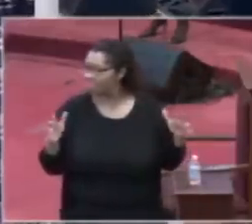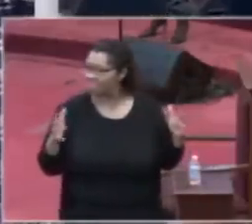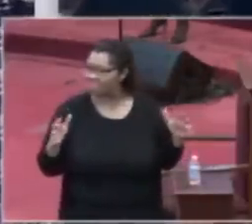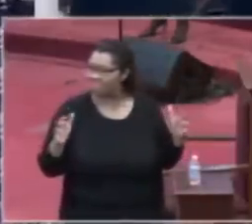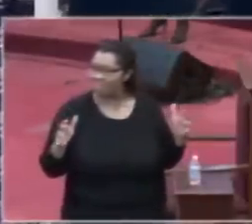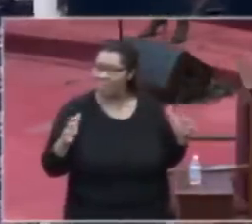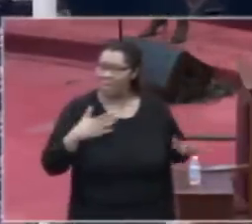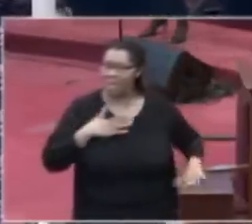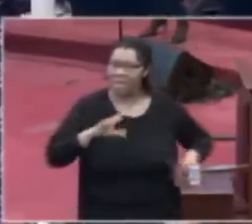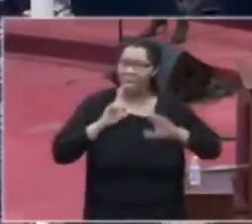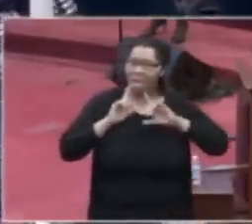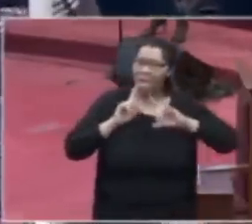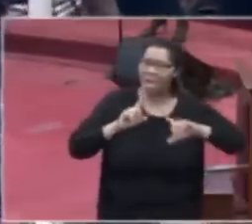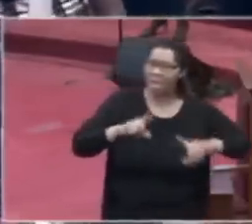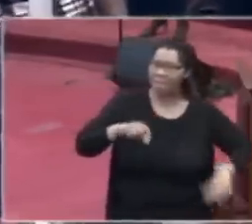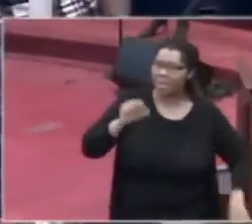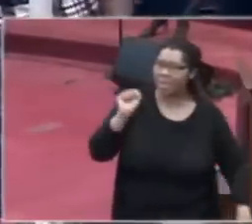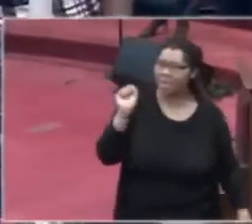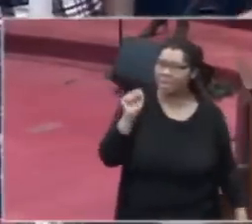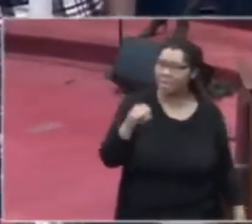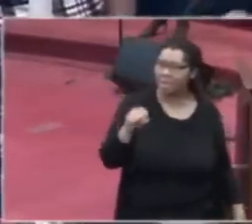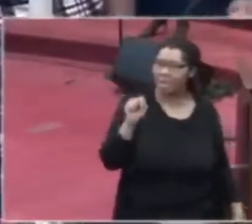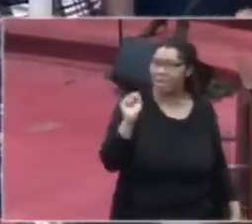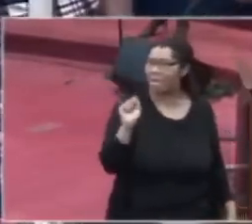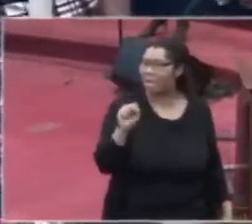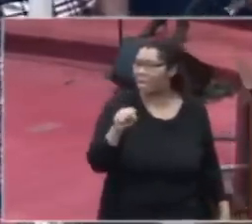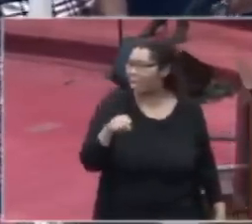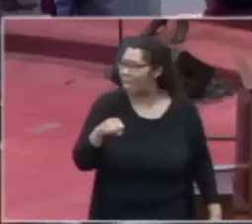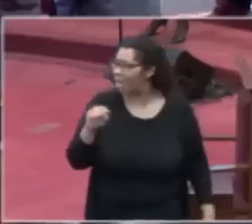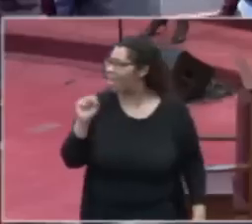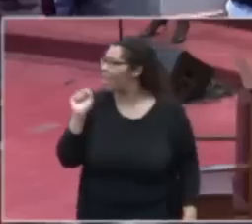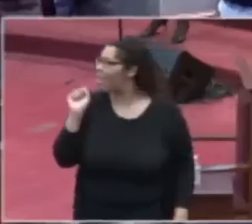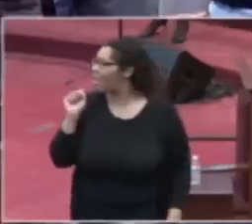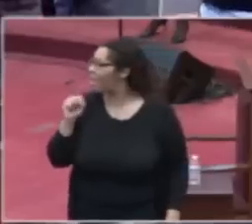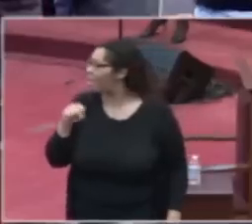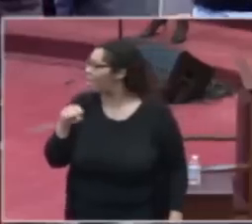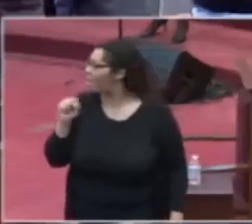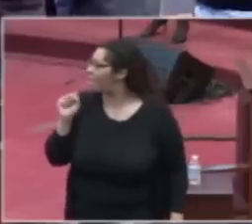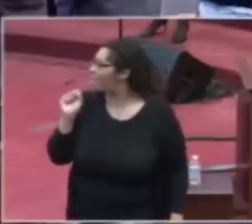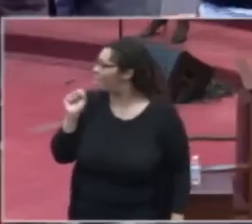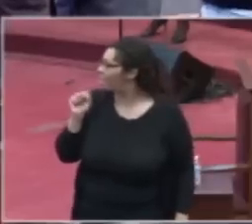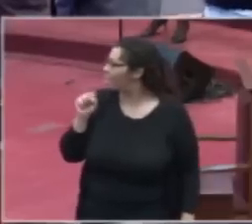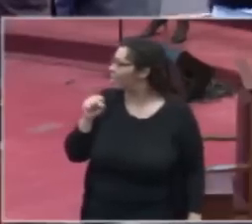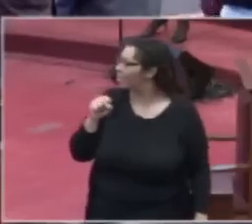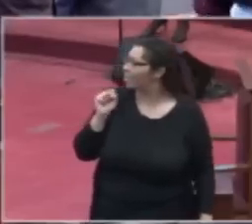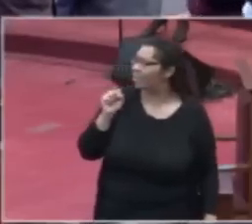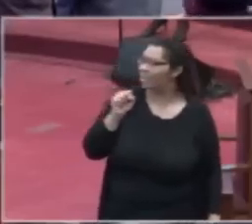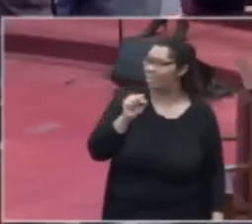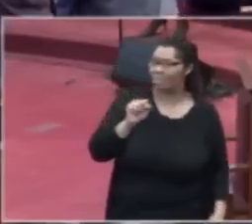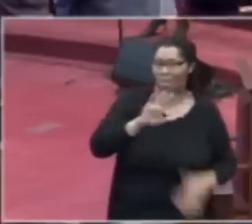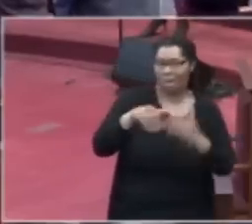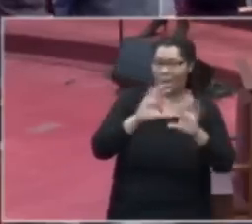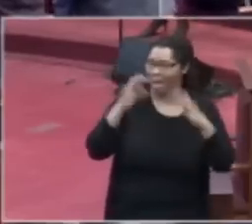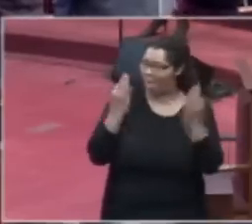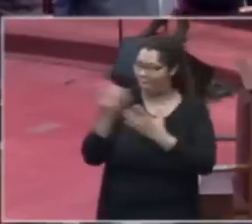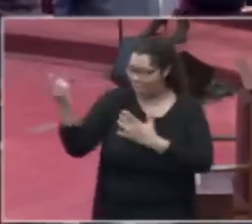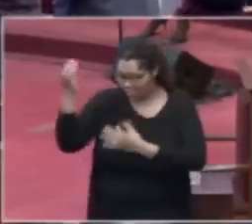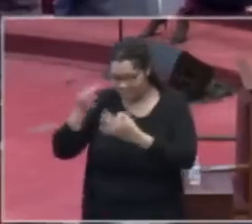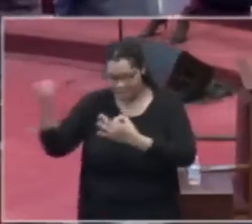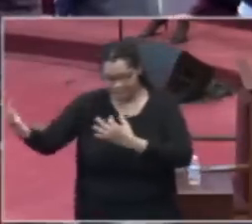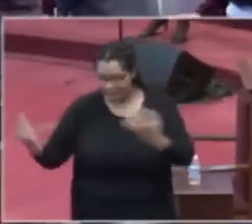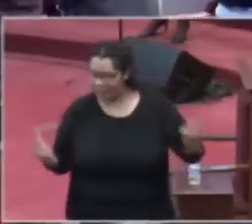I'll say yes. Bless you, my sister. Yep, I knew it, whole family comes.